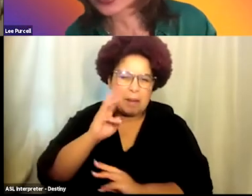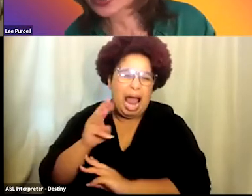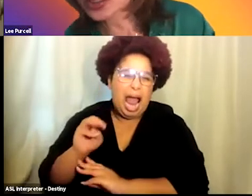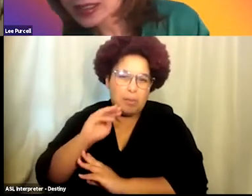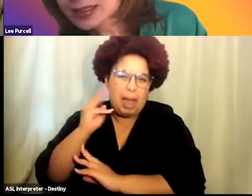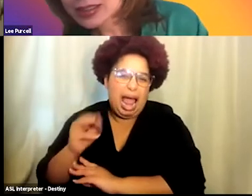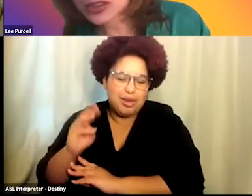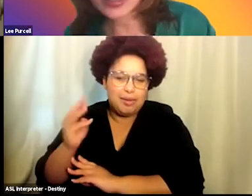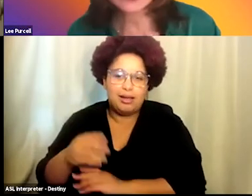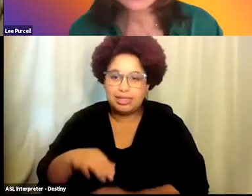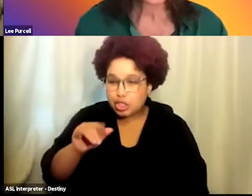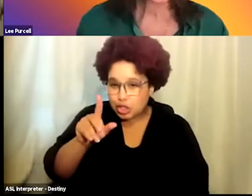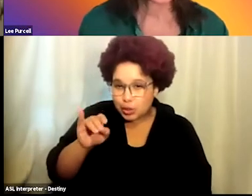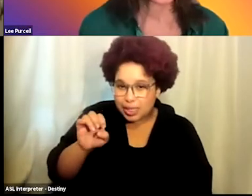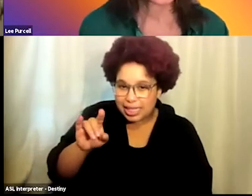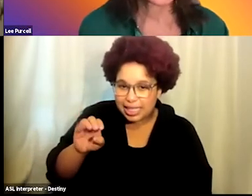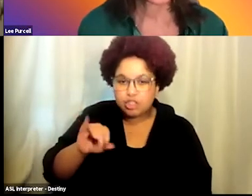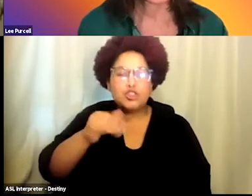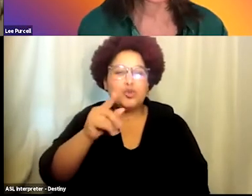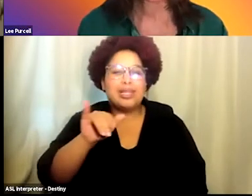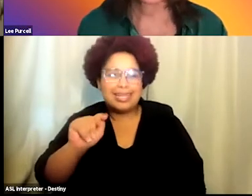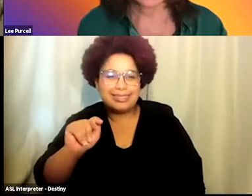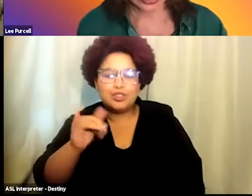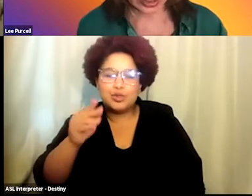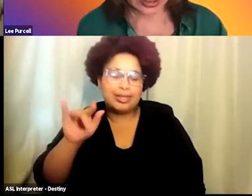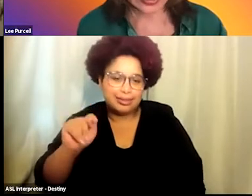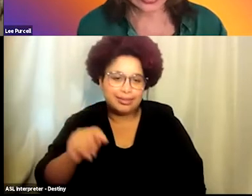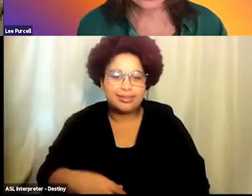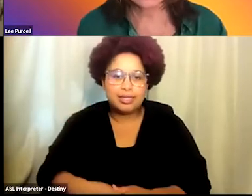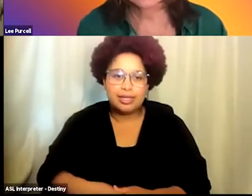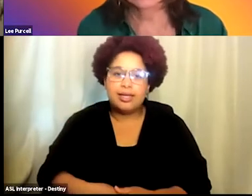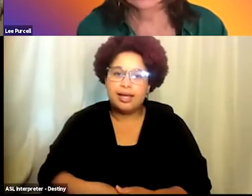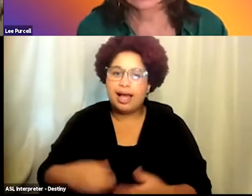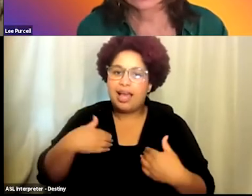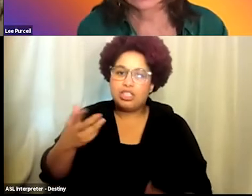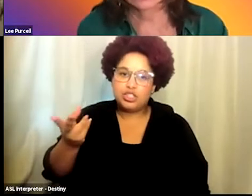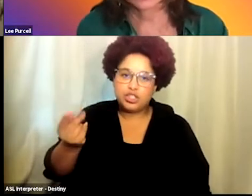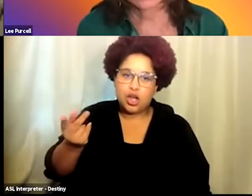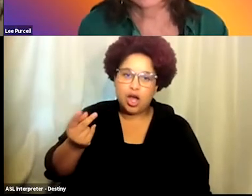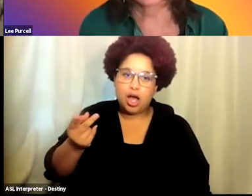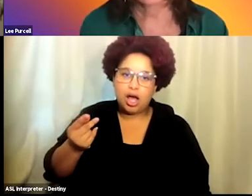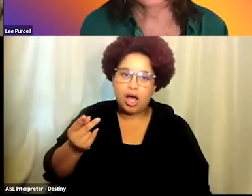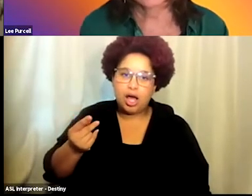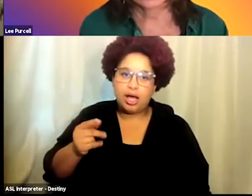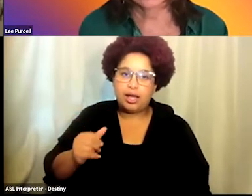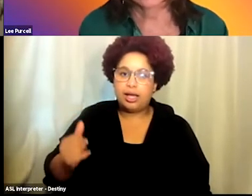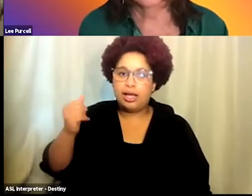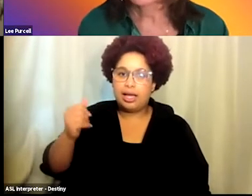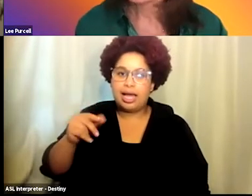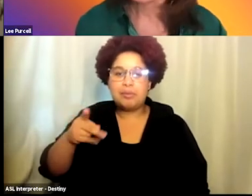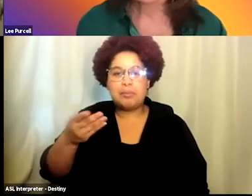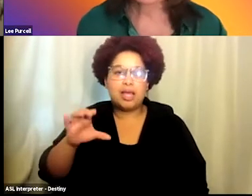Is that Julie? Julia? Juliet. It's Juliet. Yeah, I have a dog and mating peacocks in around me,